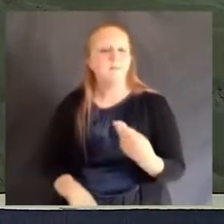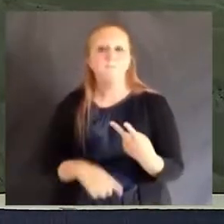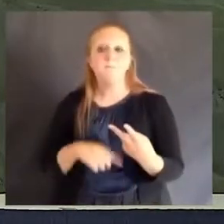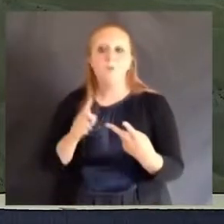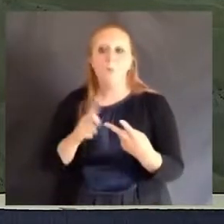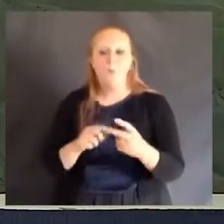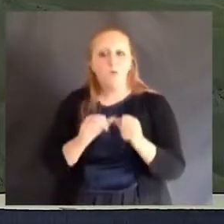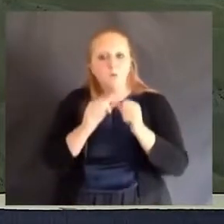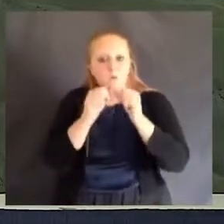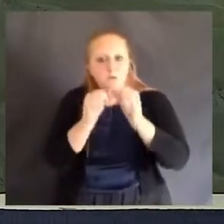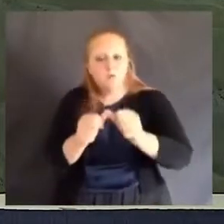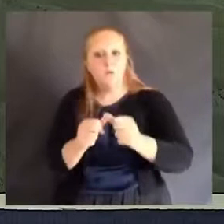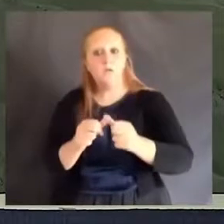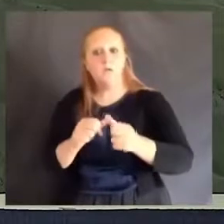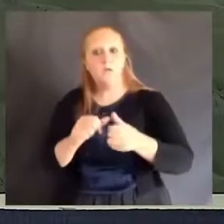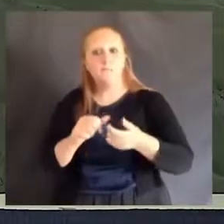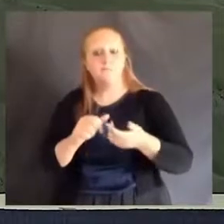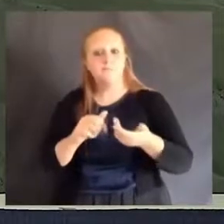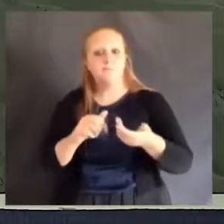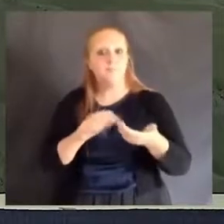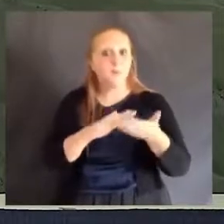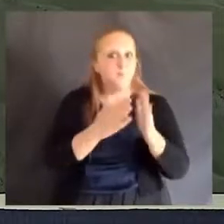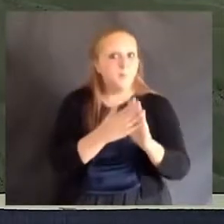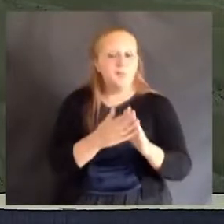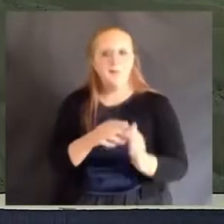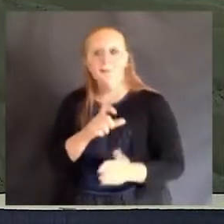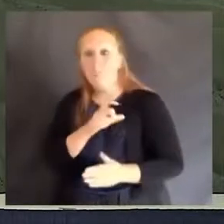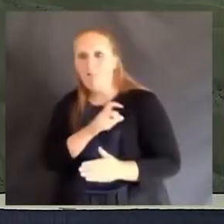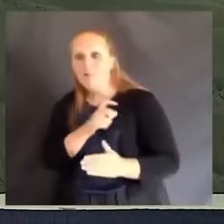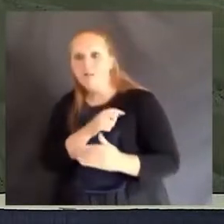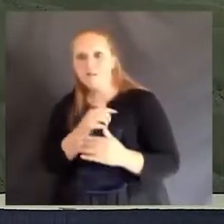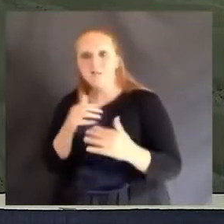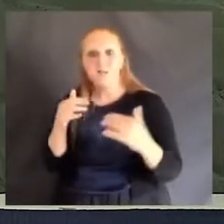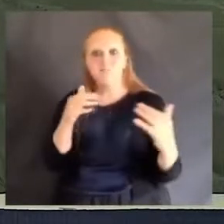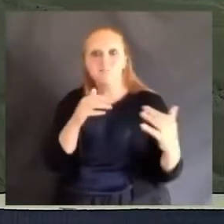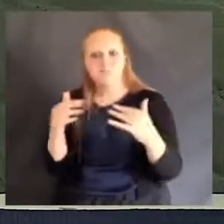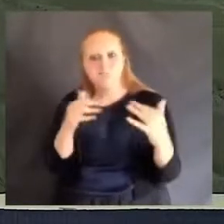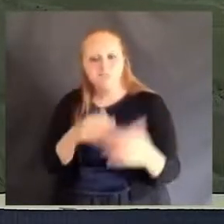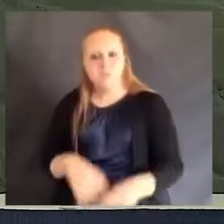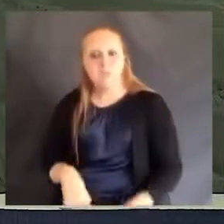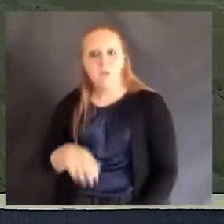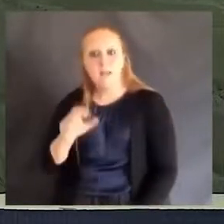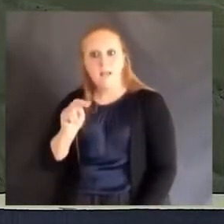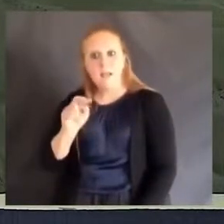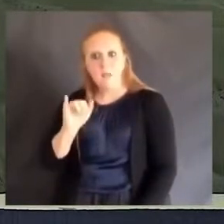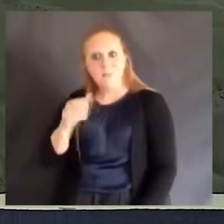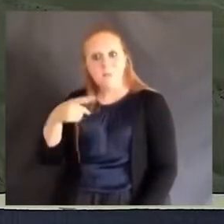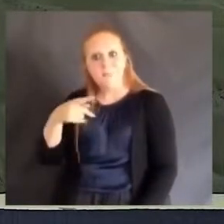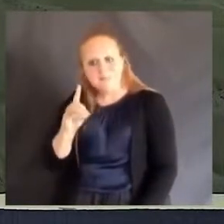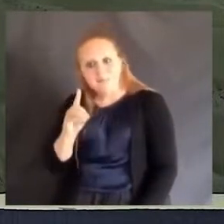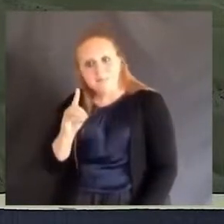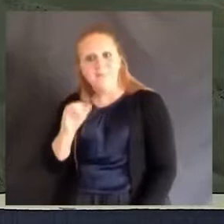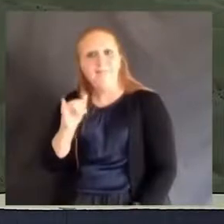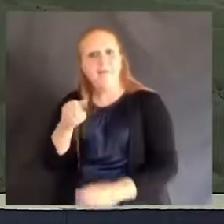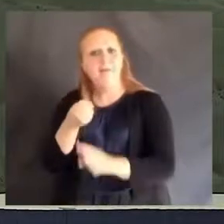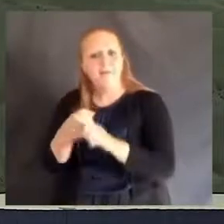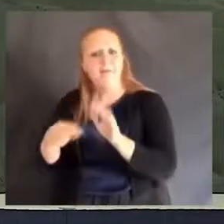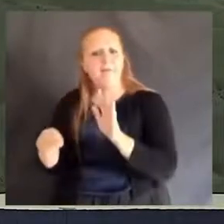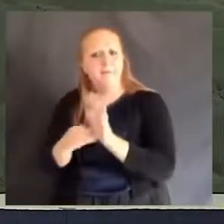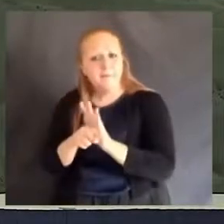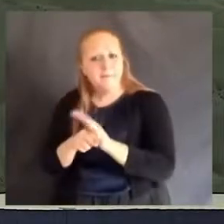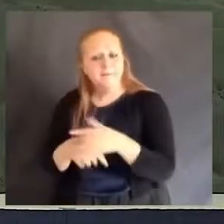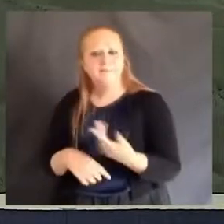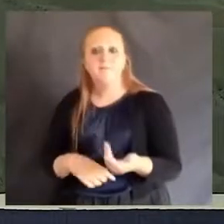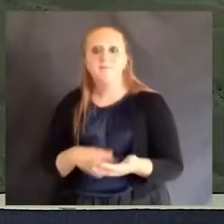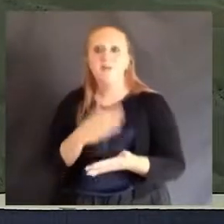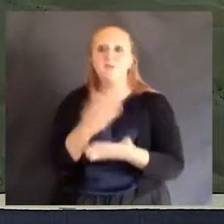between the community and the police. How is that affecting the NYPD? Some of the arrest numbers